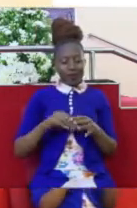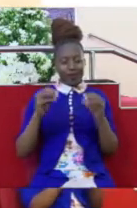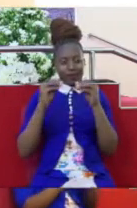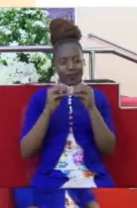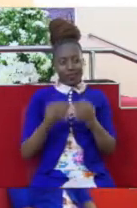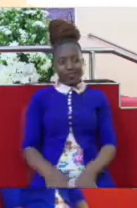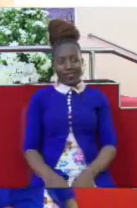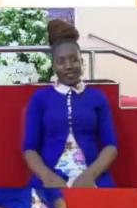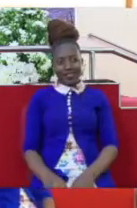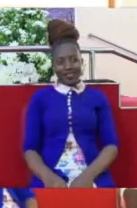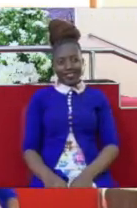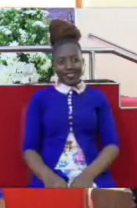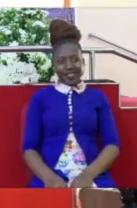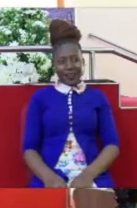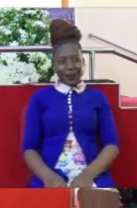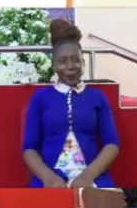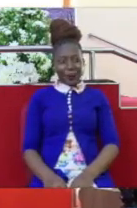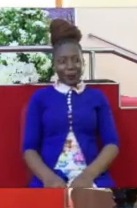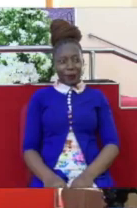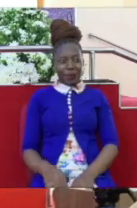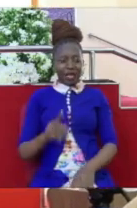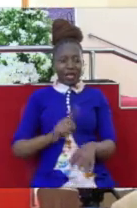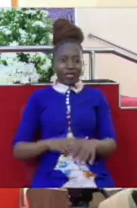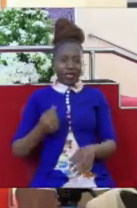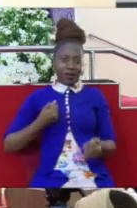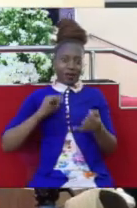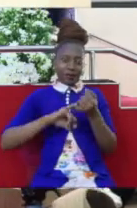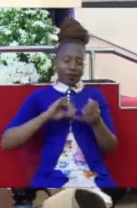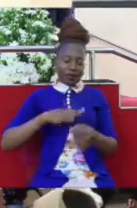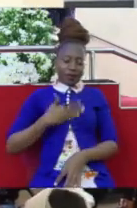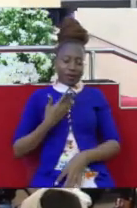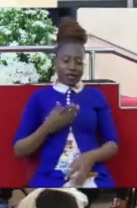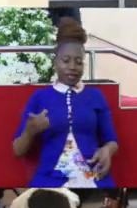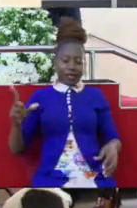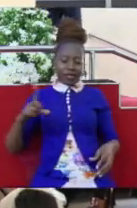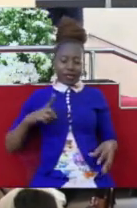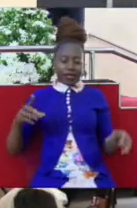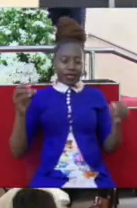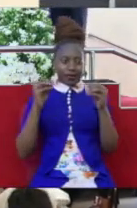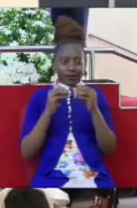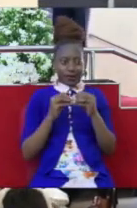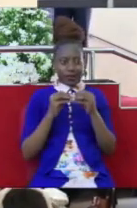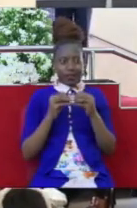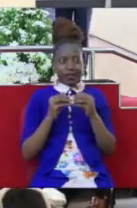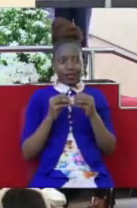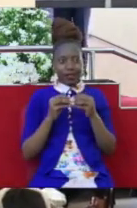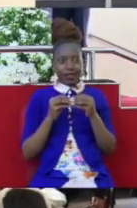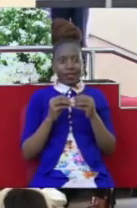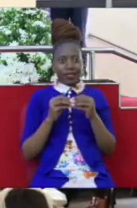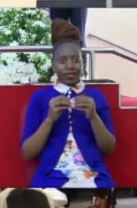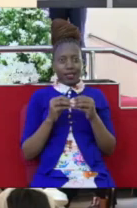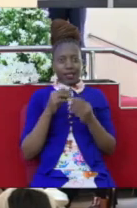While Rhonda was at the ladies' meeting, alipokuwa katika mkutano ya wadada, she told Pastor Alice that I